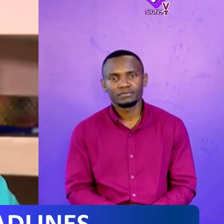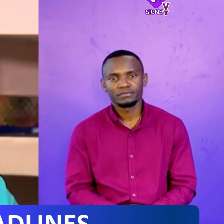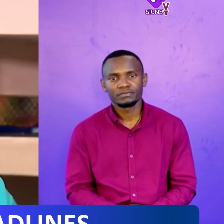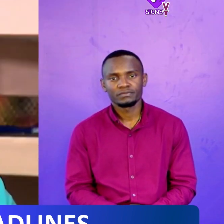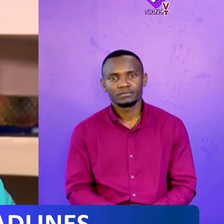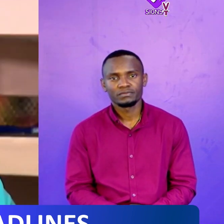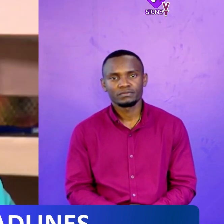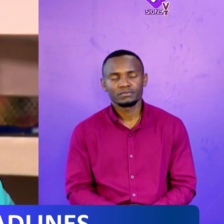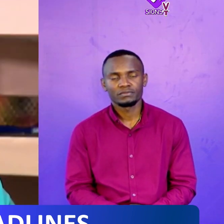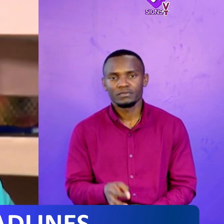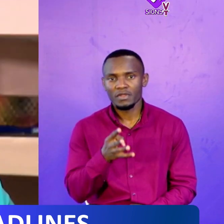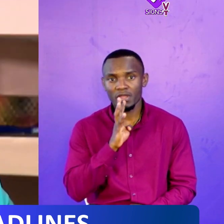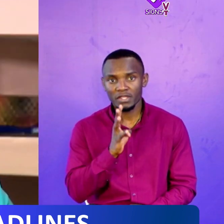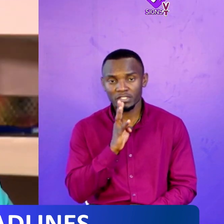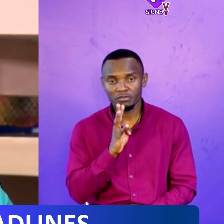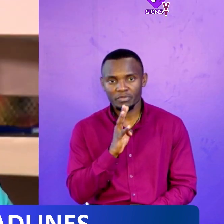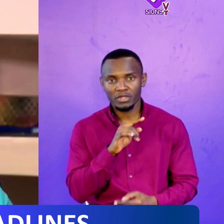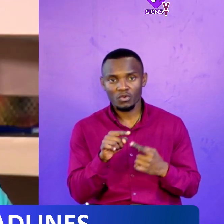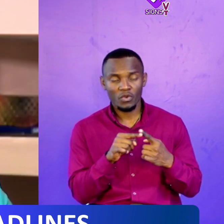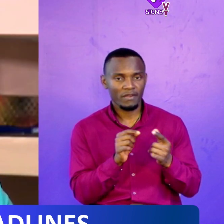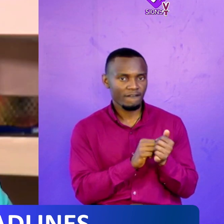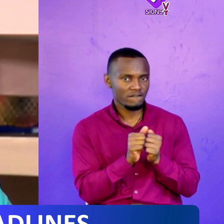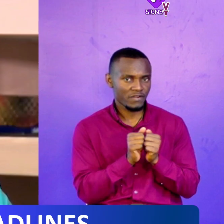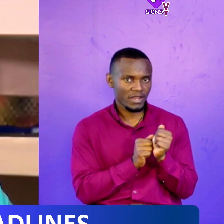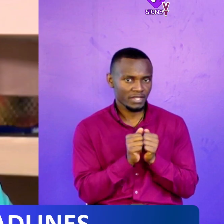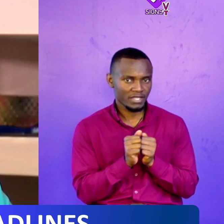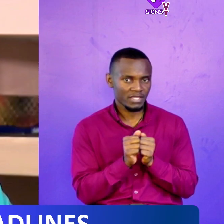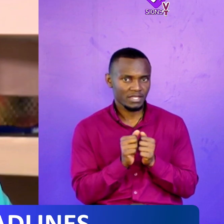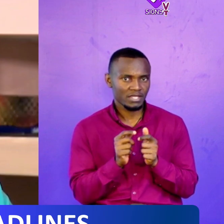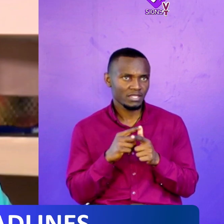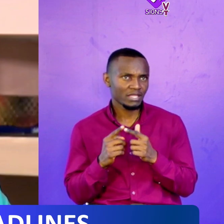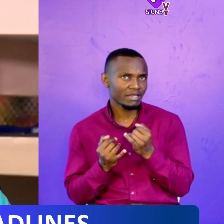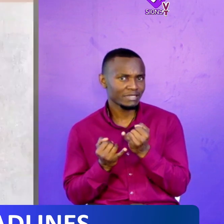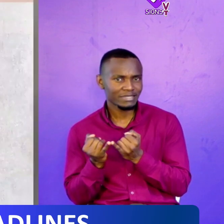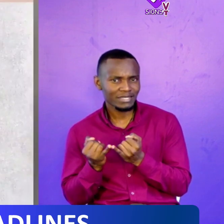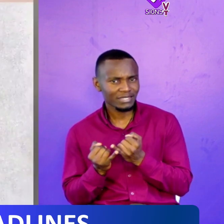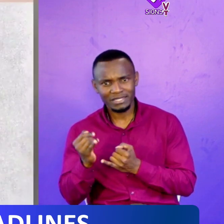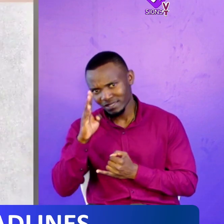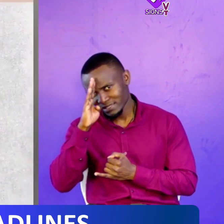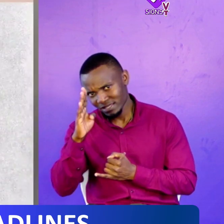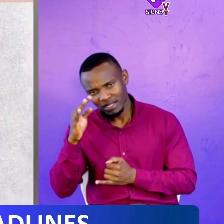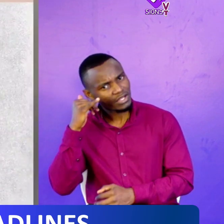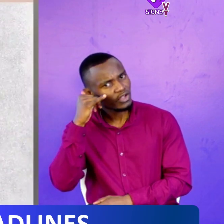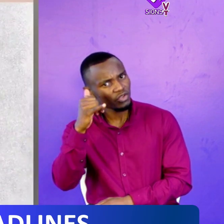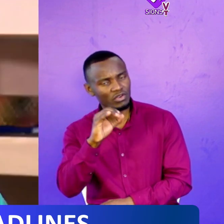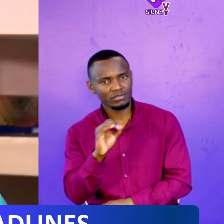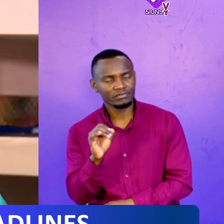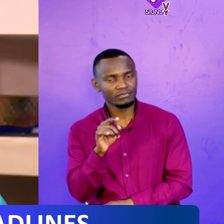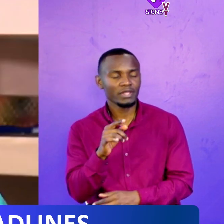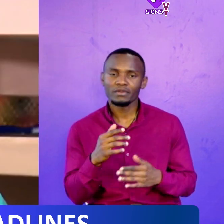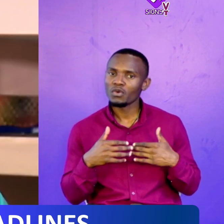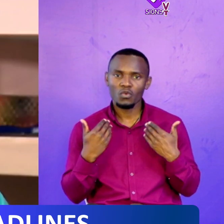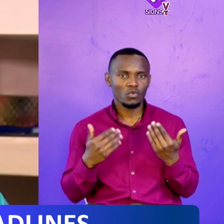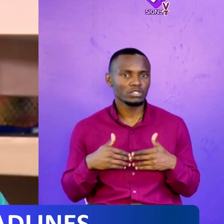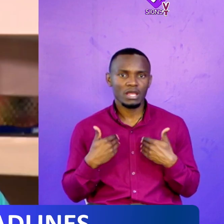Tuliongea na yeye Friday. Saturday, Sunday sikumpigia simu. Na alikuwa hatuna furaha, hakuwa